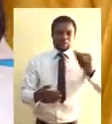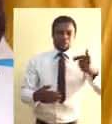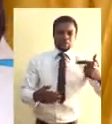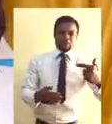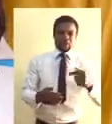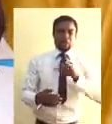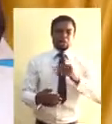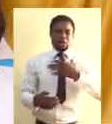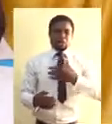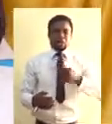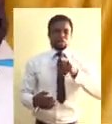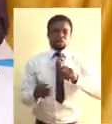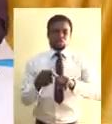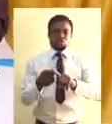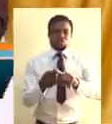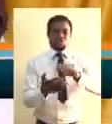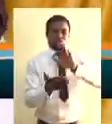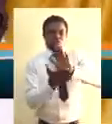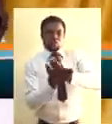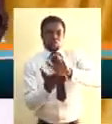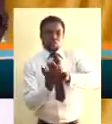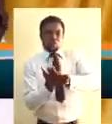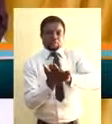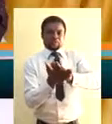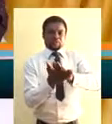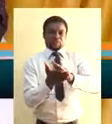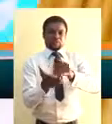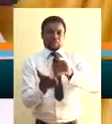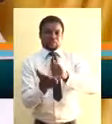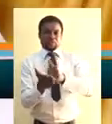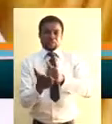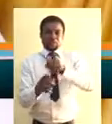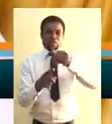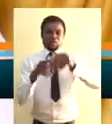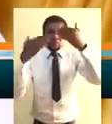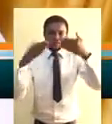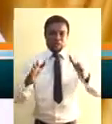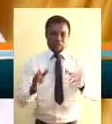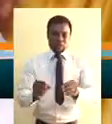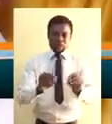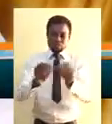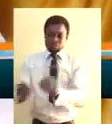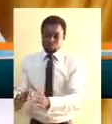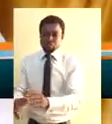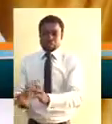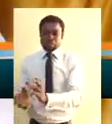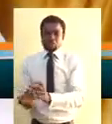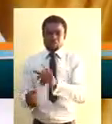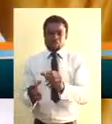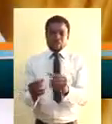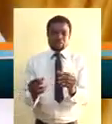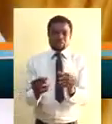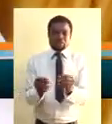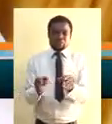to gum this down. By the time you are done, just put your bag down. You can fold it from